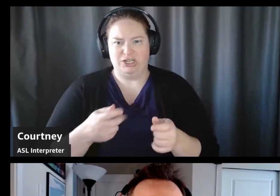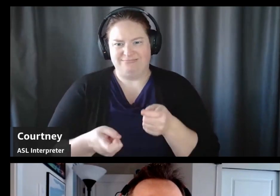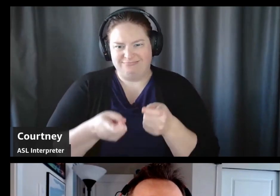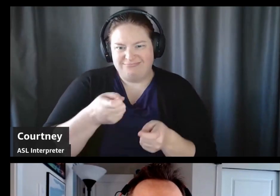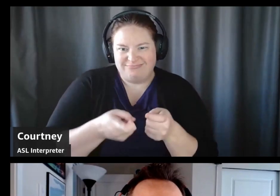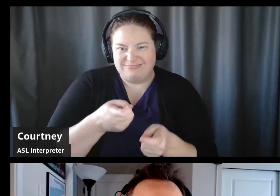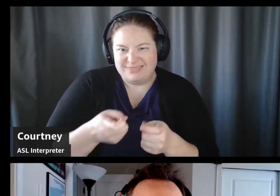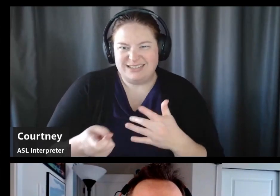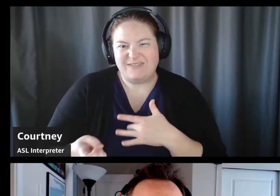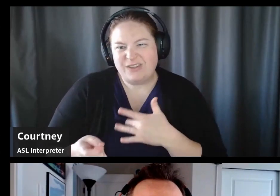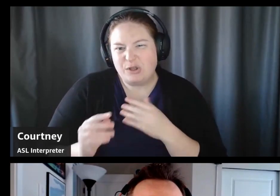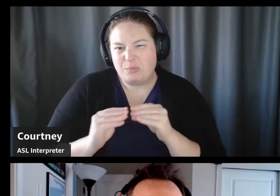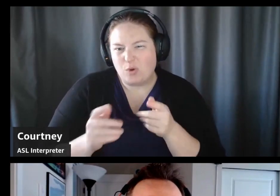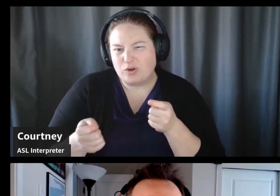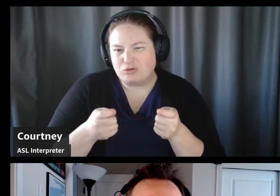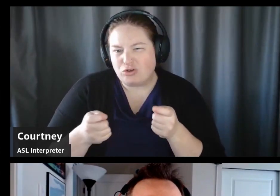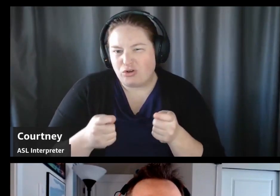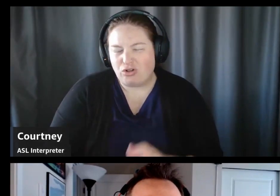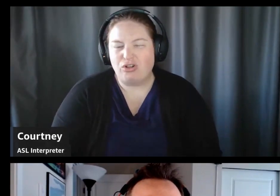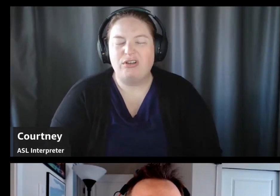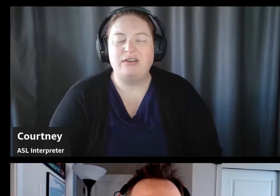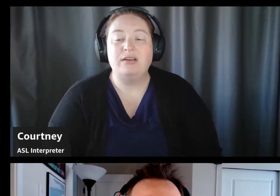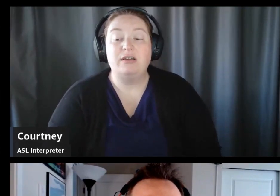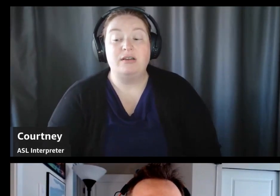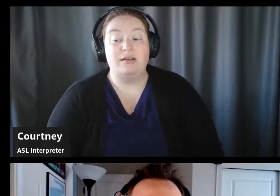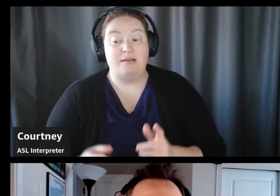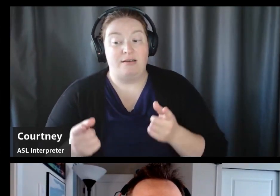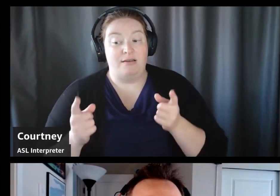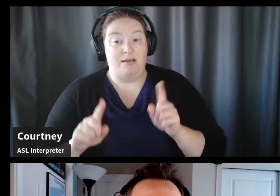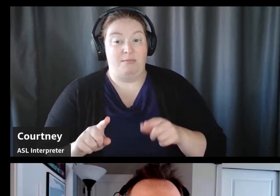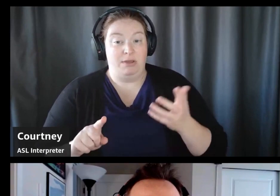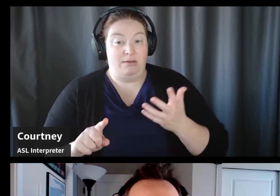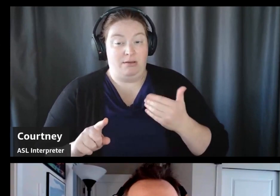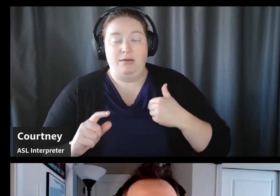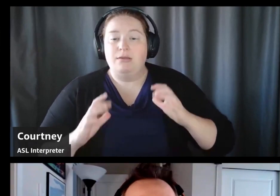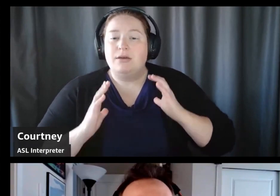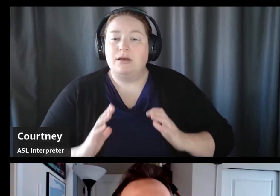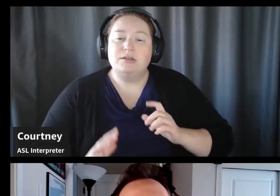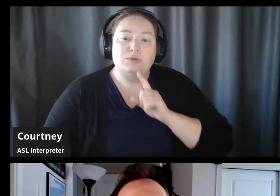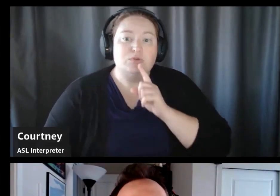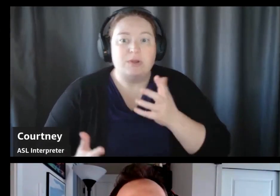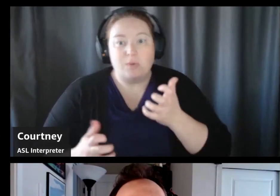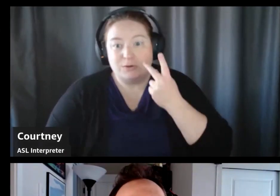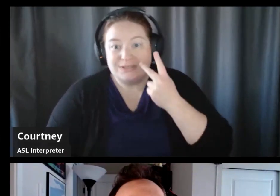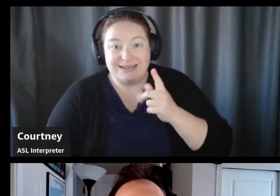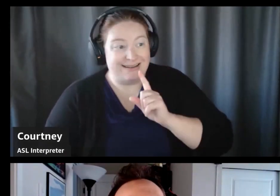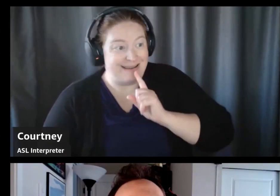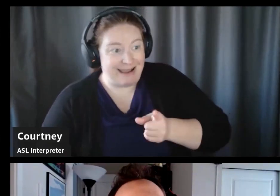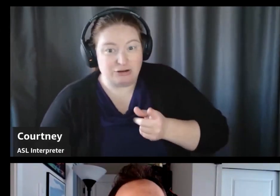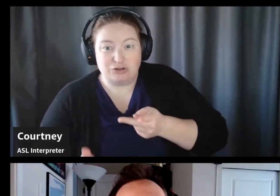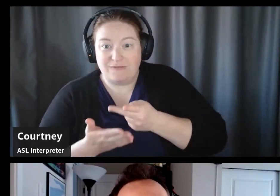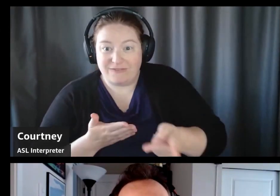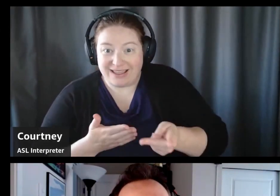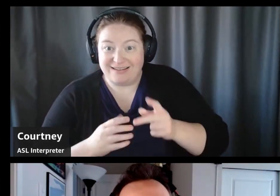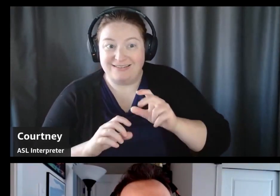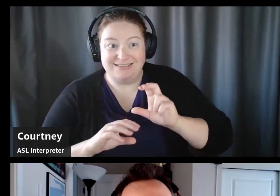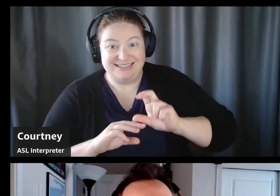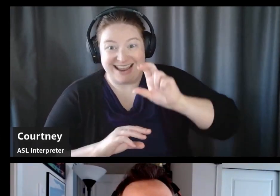feel that control, right? And what was happening is what the customers really wanted to see were actual failed stack instances because of a